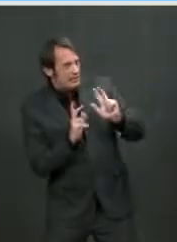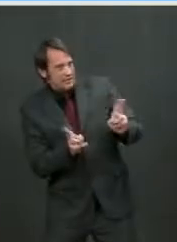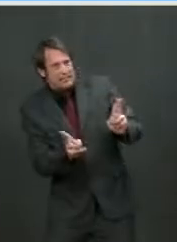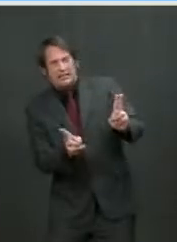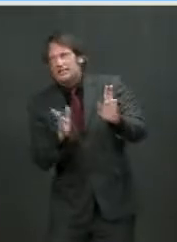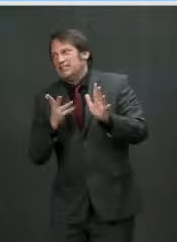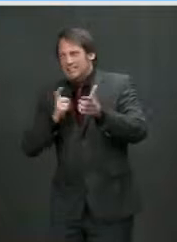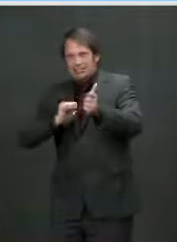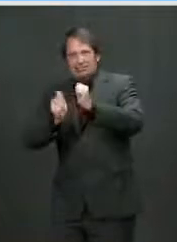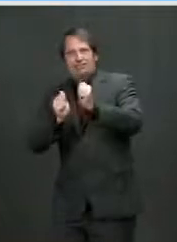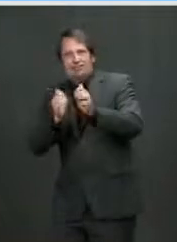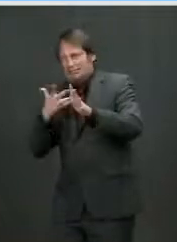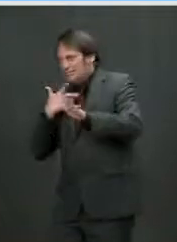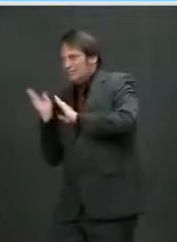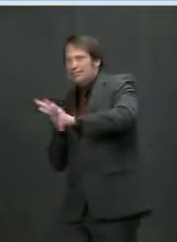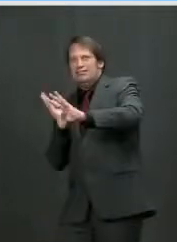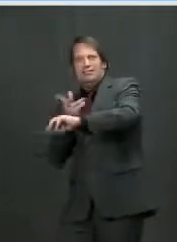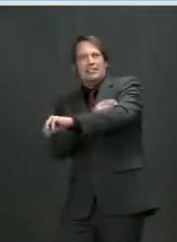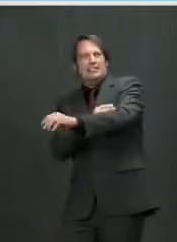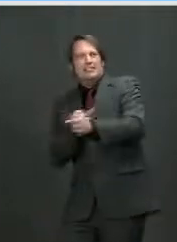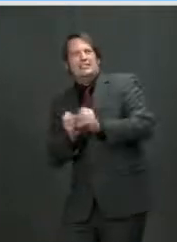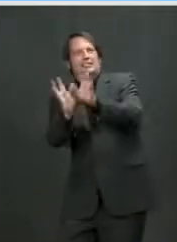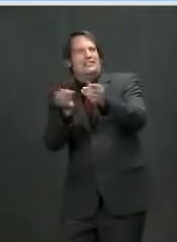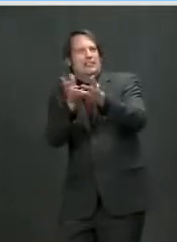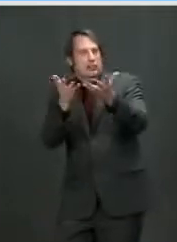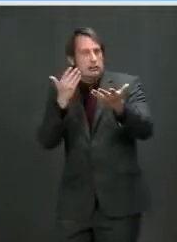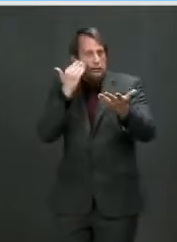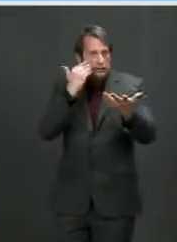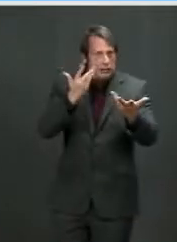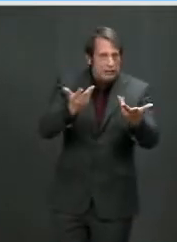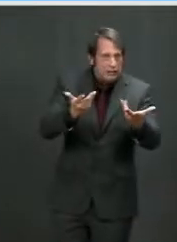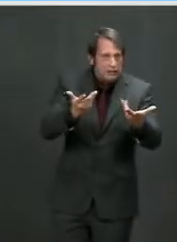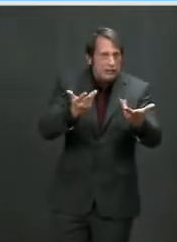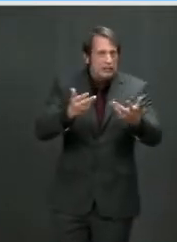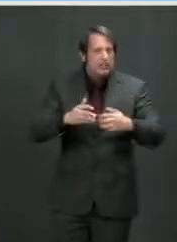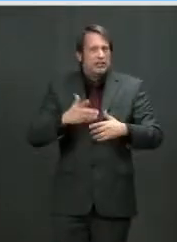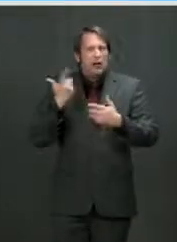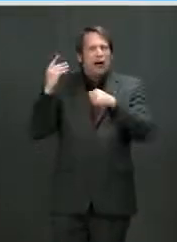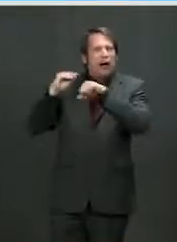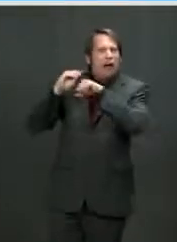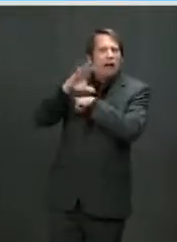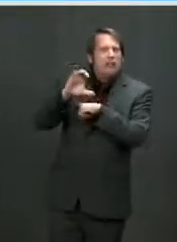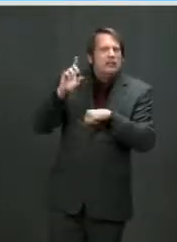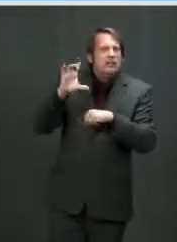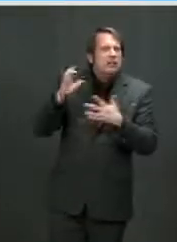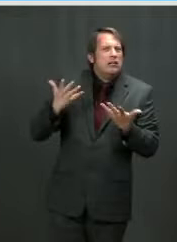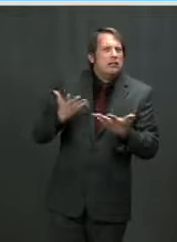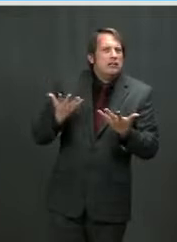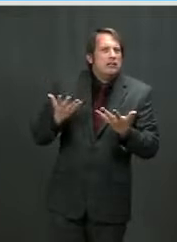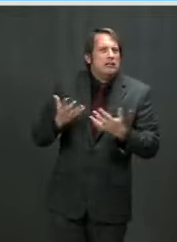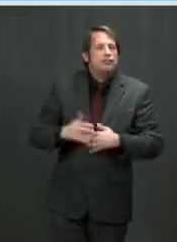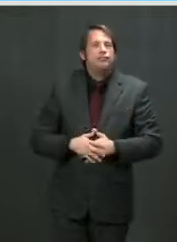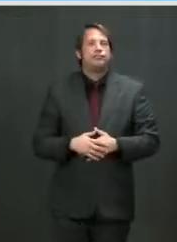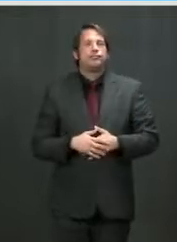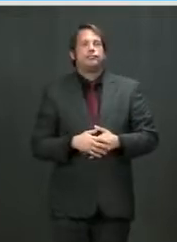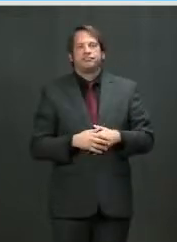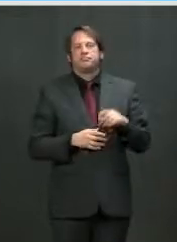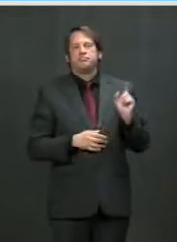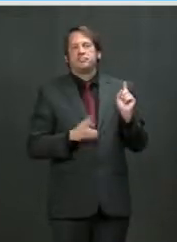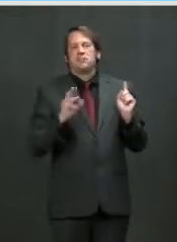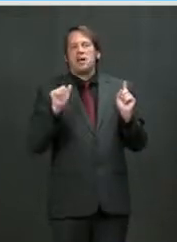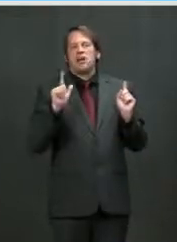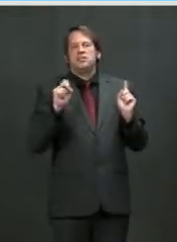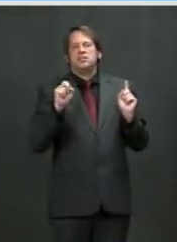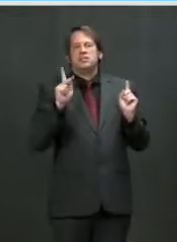officials. Yeah, as I mentioned, we've been in close touch with the state. Our guidance on youth sports is actually pretty articulate with regard to